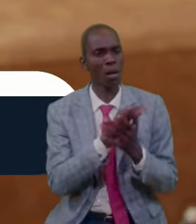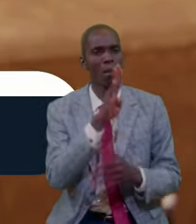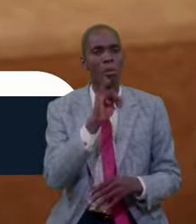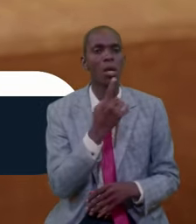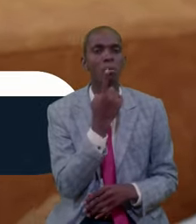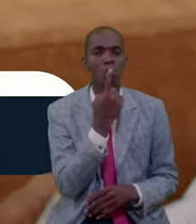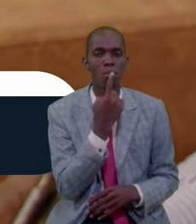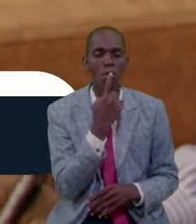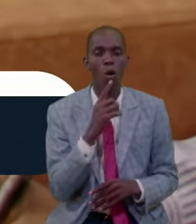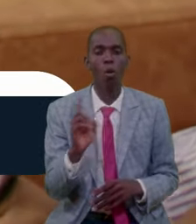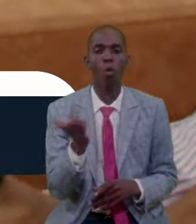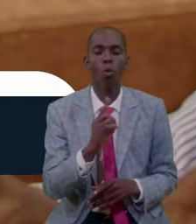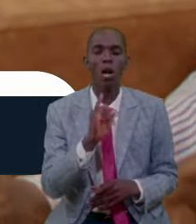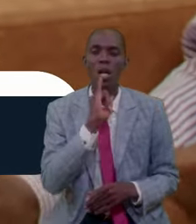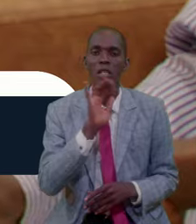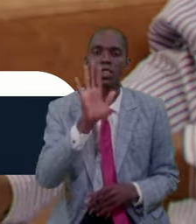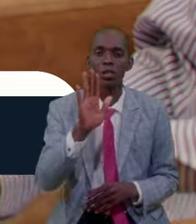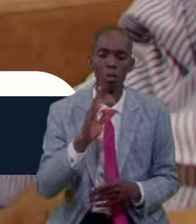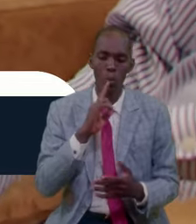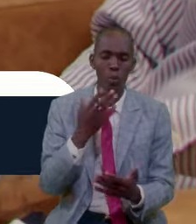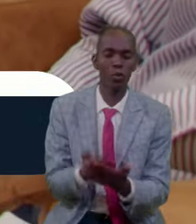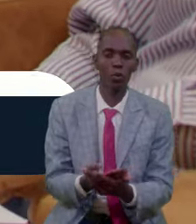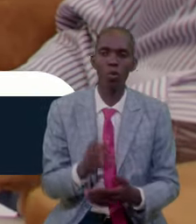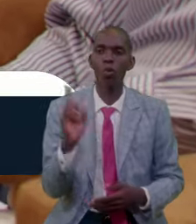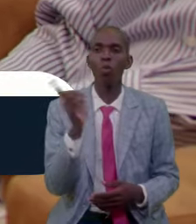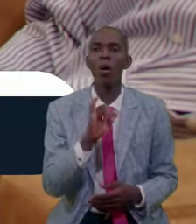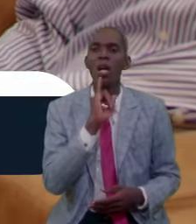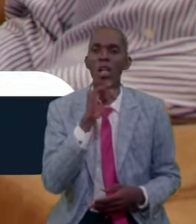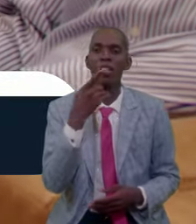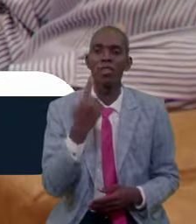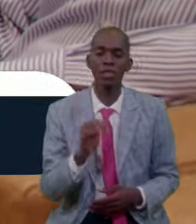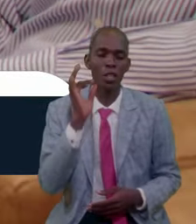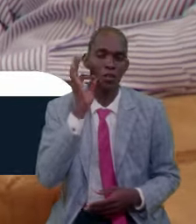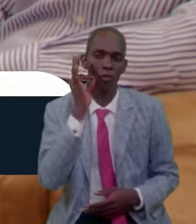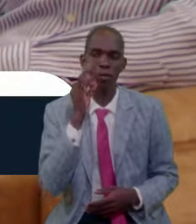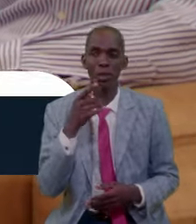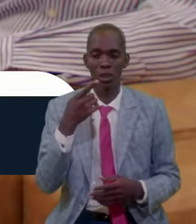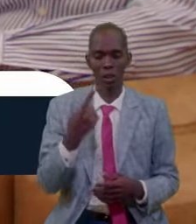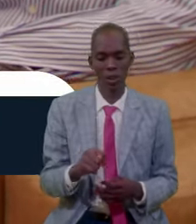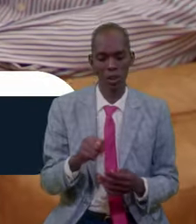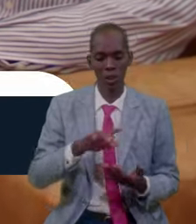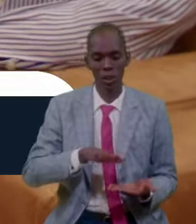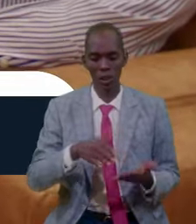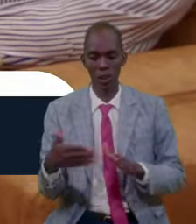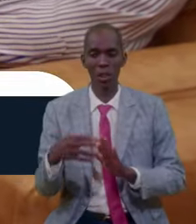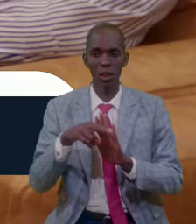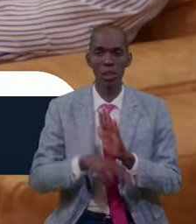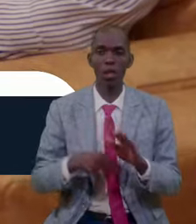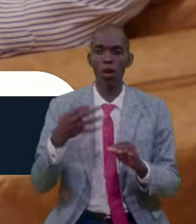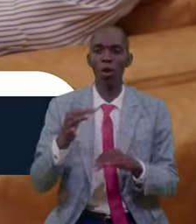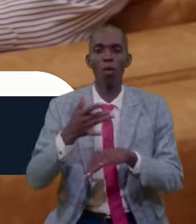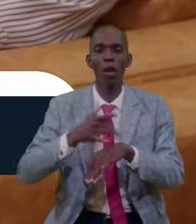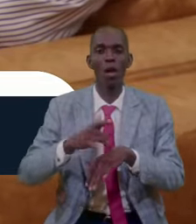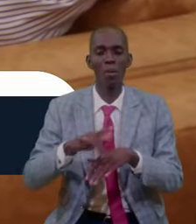Where is the fruit? Where is the evidence? The deadness of empty